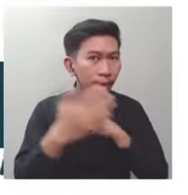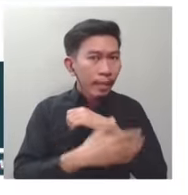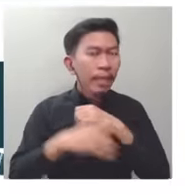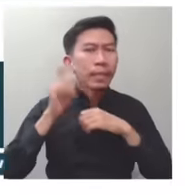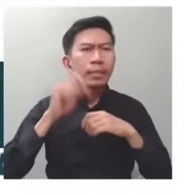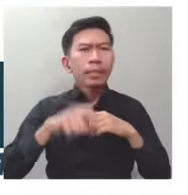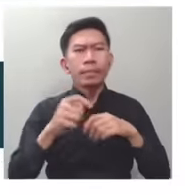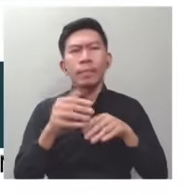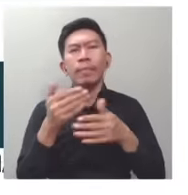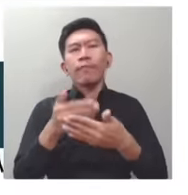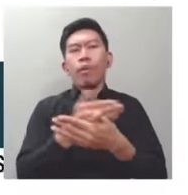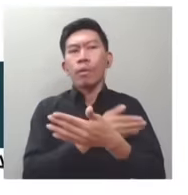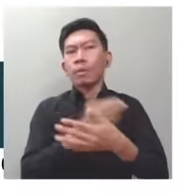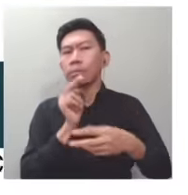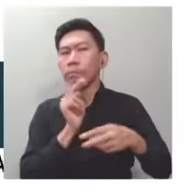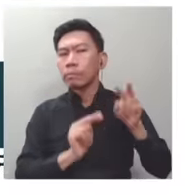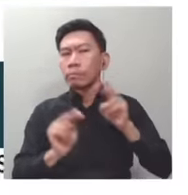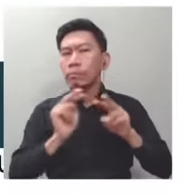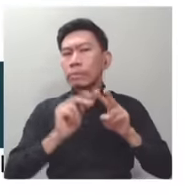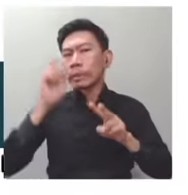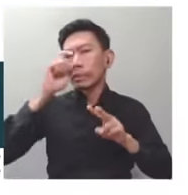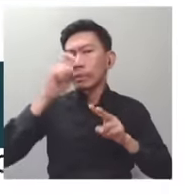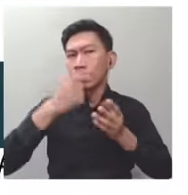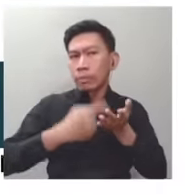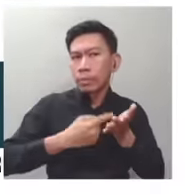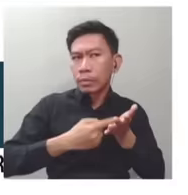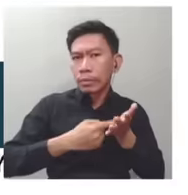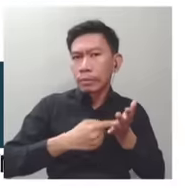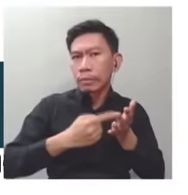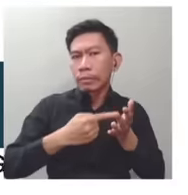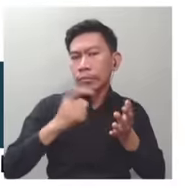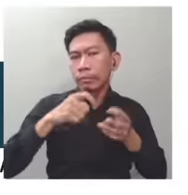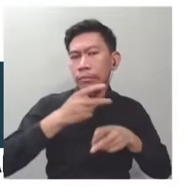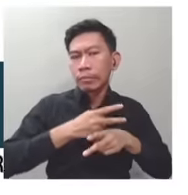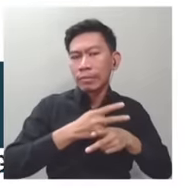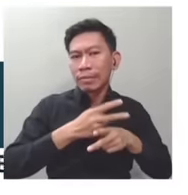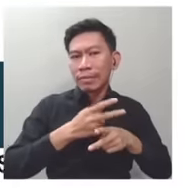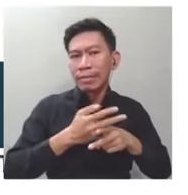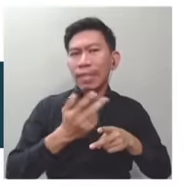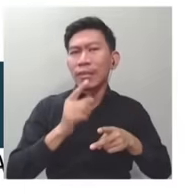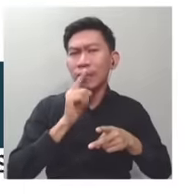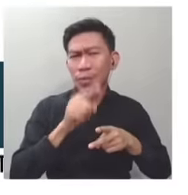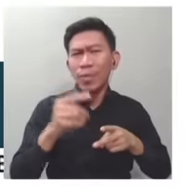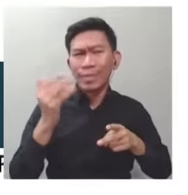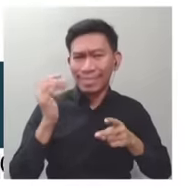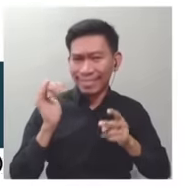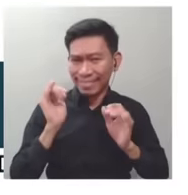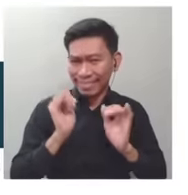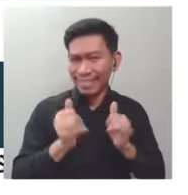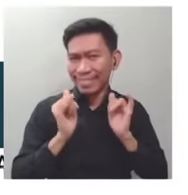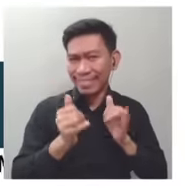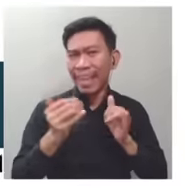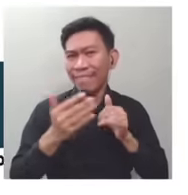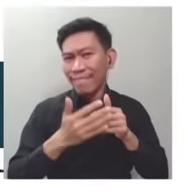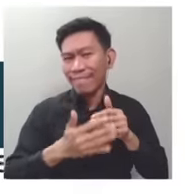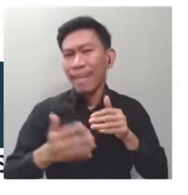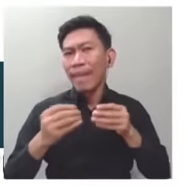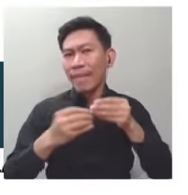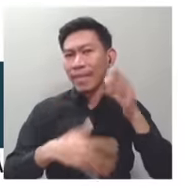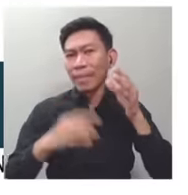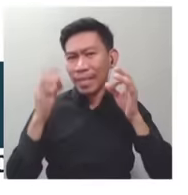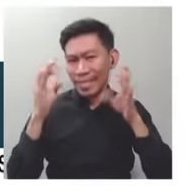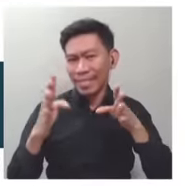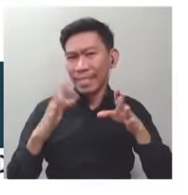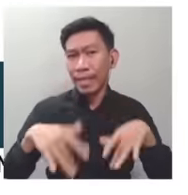risks. Yeah, because what is life without any risk? So, you know, if the president would make a decision, he would have, of course,